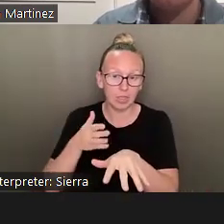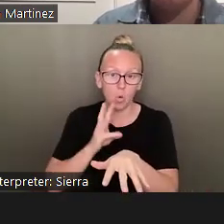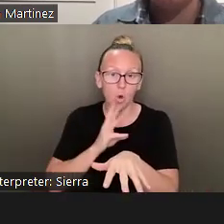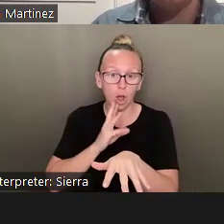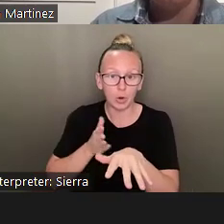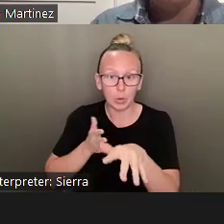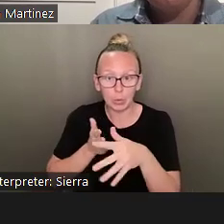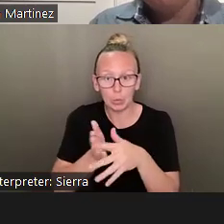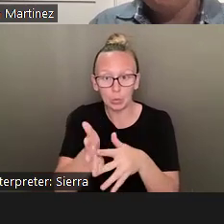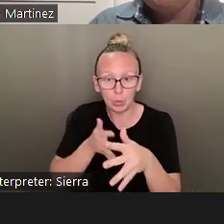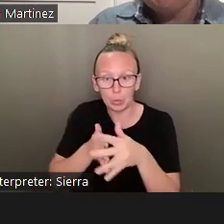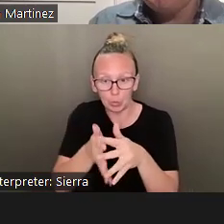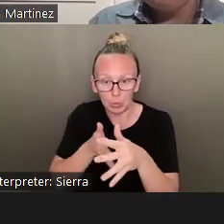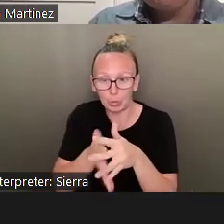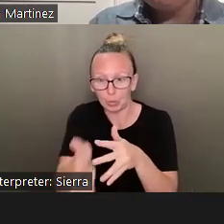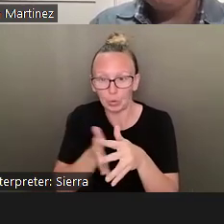body.